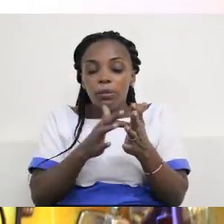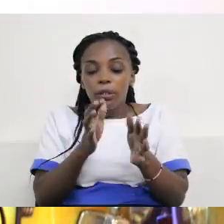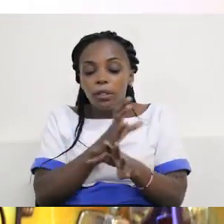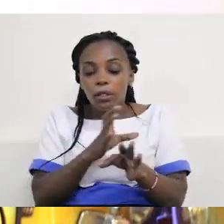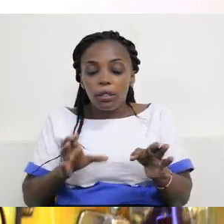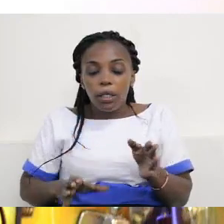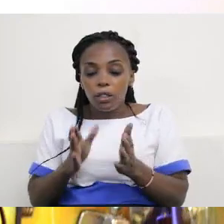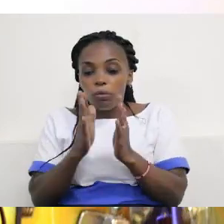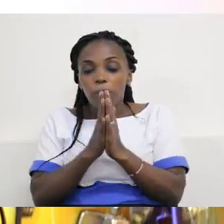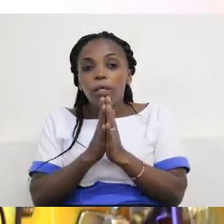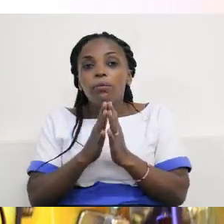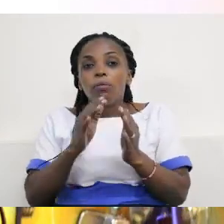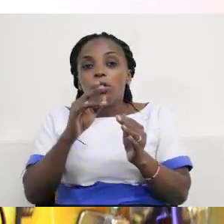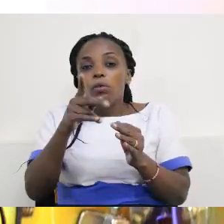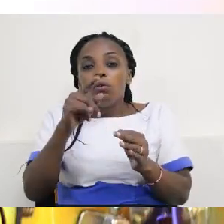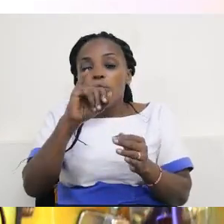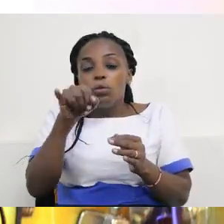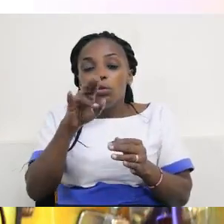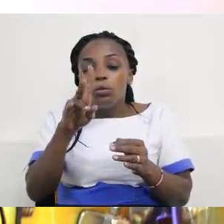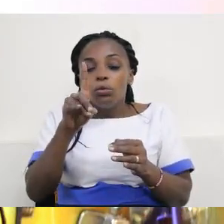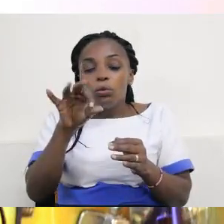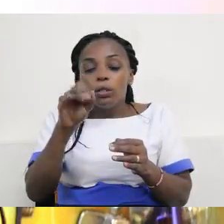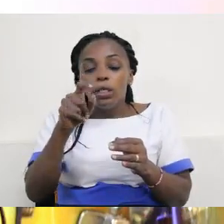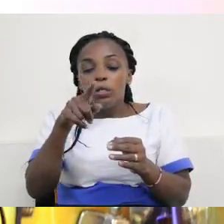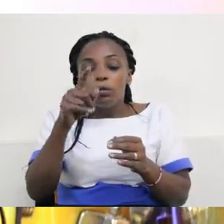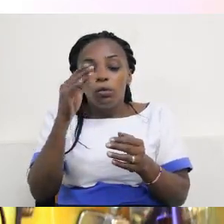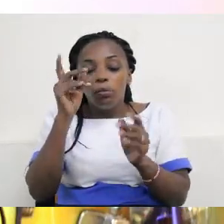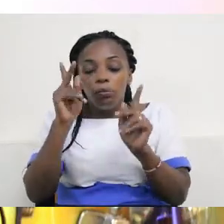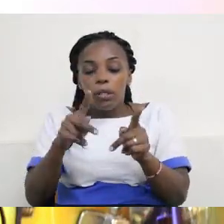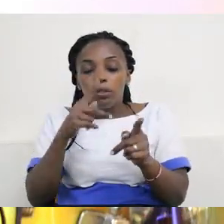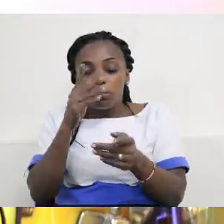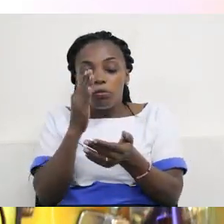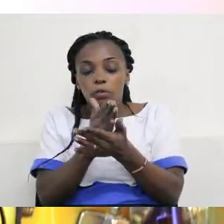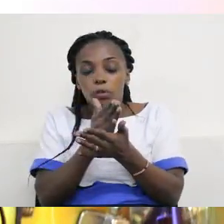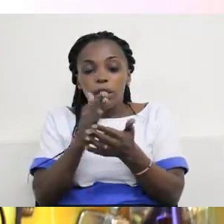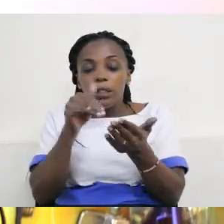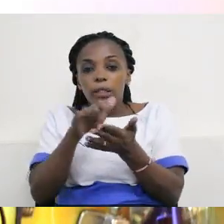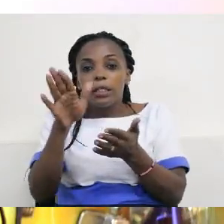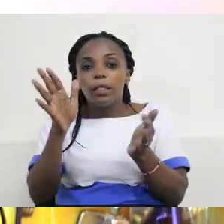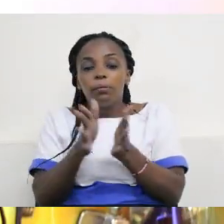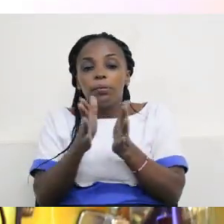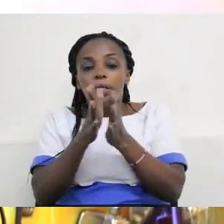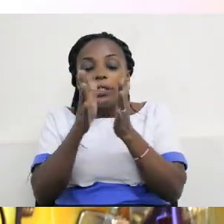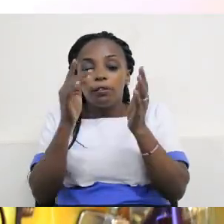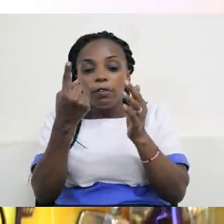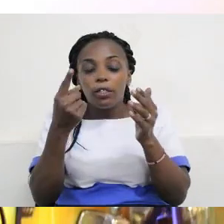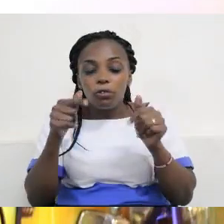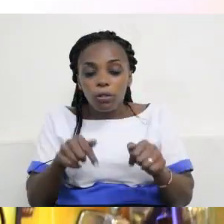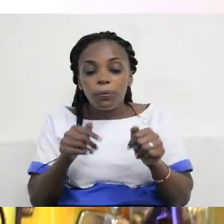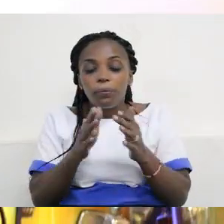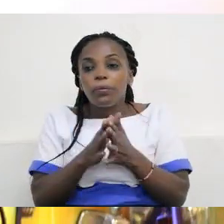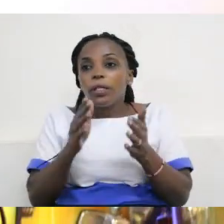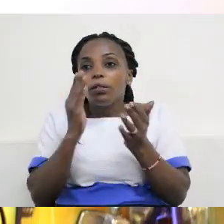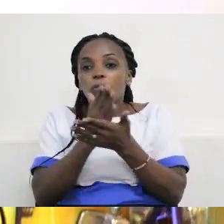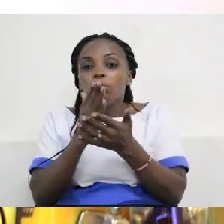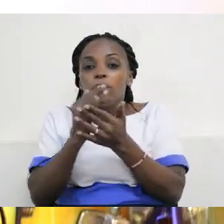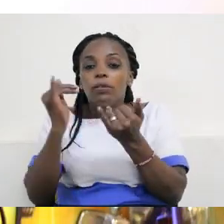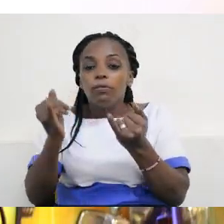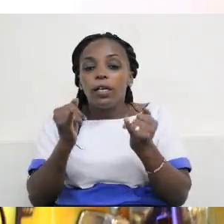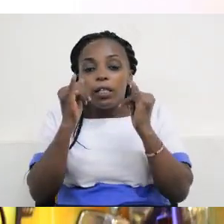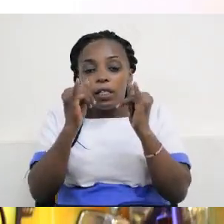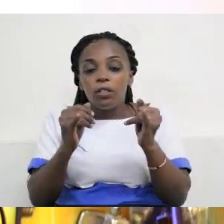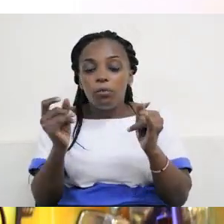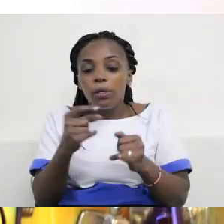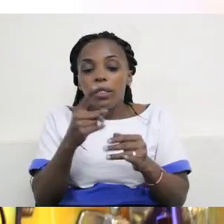name. You are Judah. You are a person of praise. So send praise first today and usher in the new